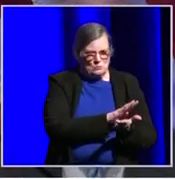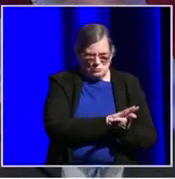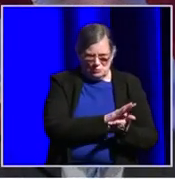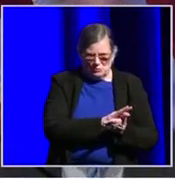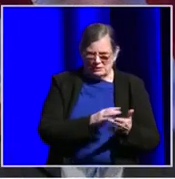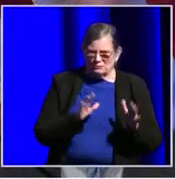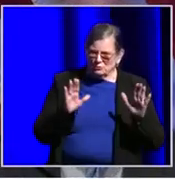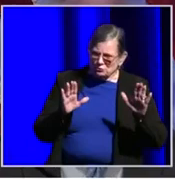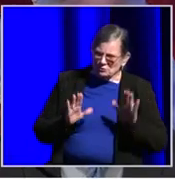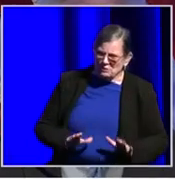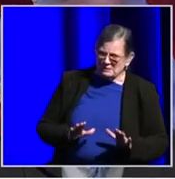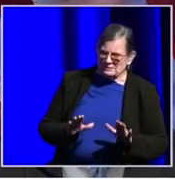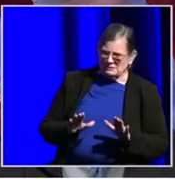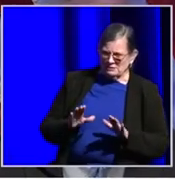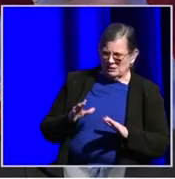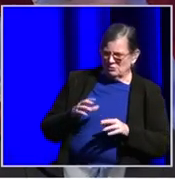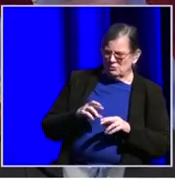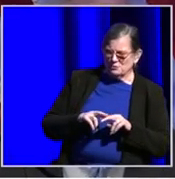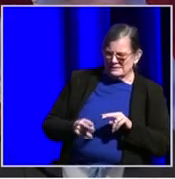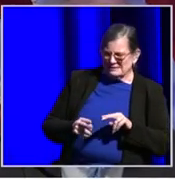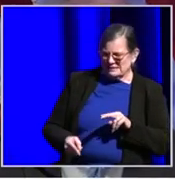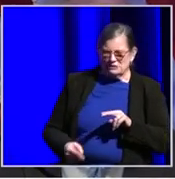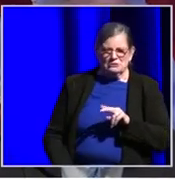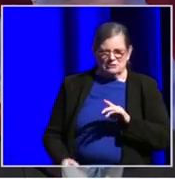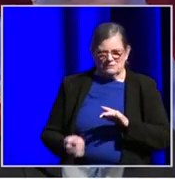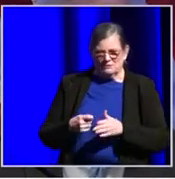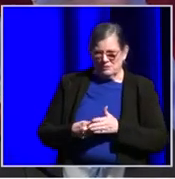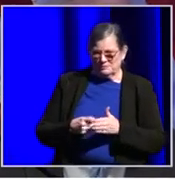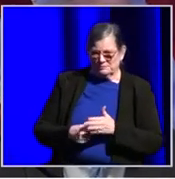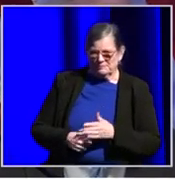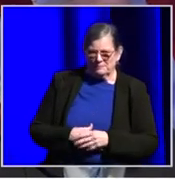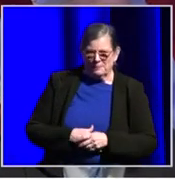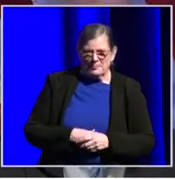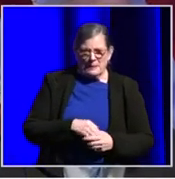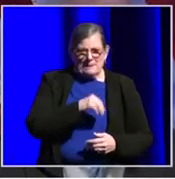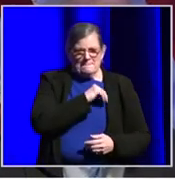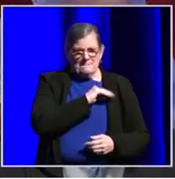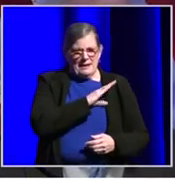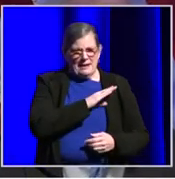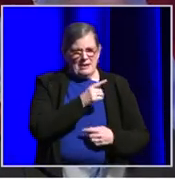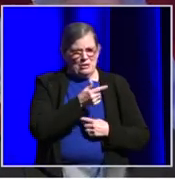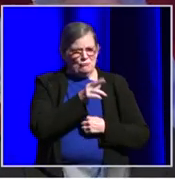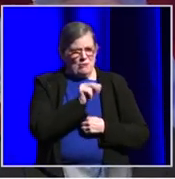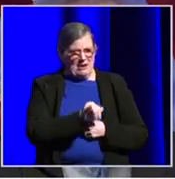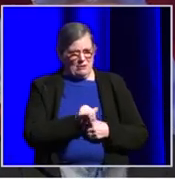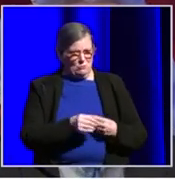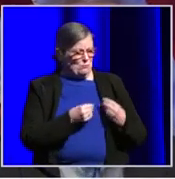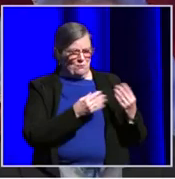families continue to win when Mayor Gray created free pre-K for all.